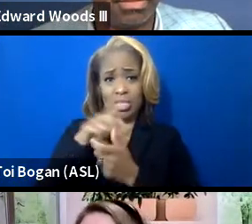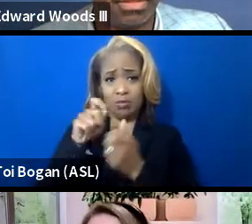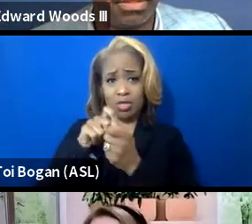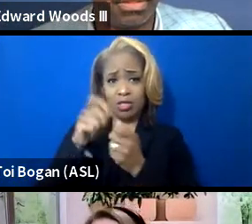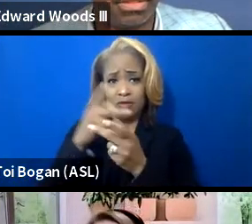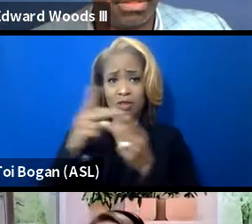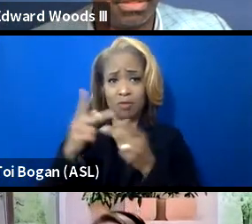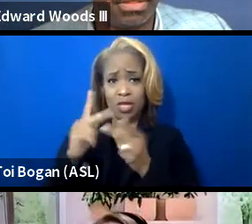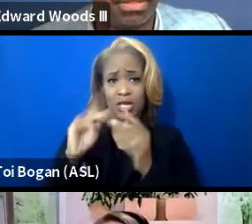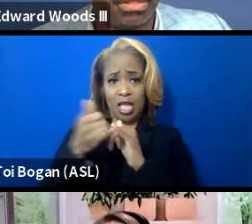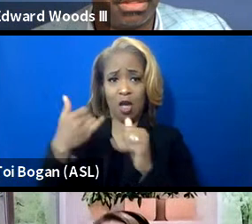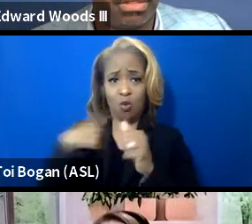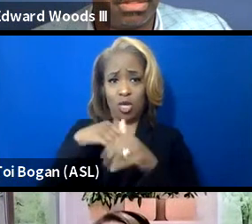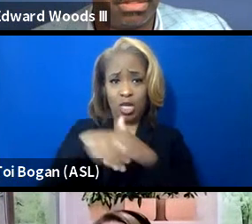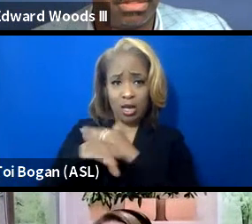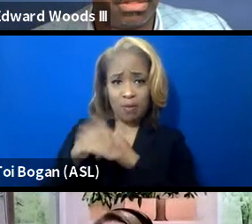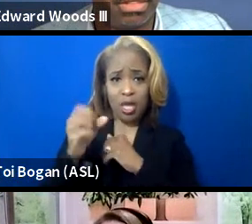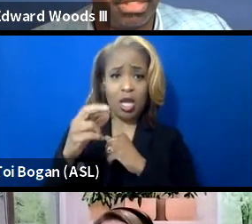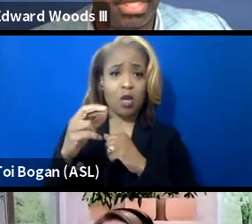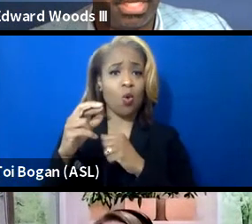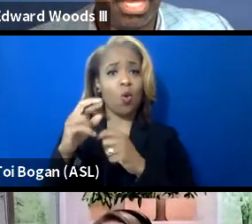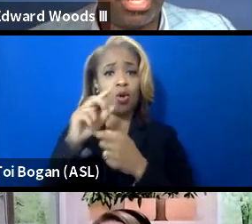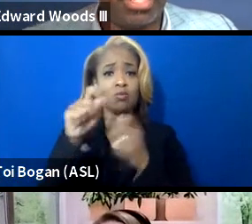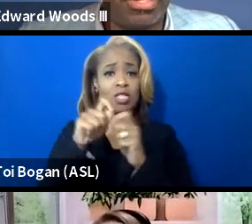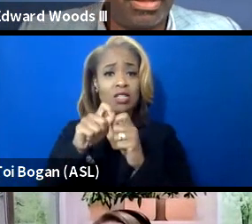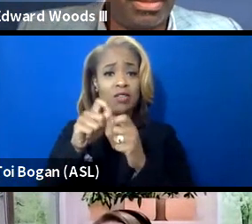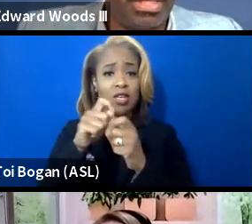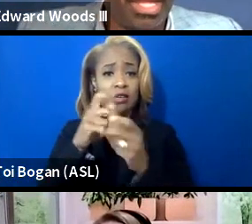or a designated place to park?